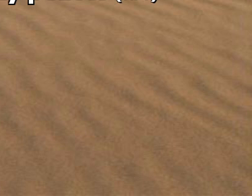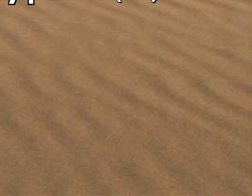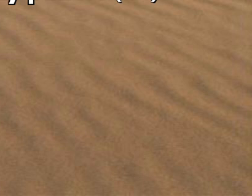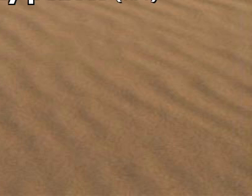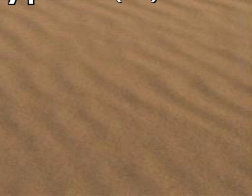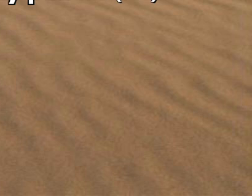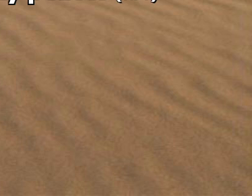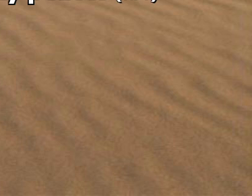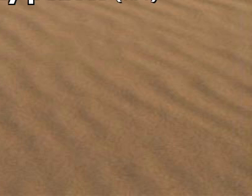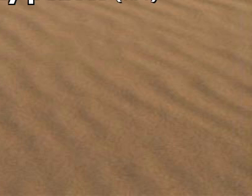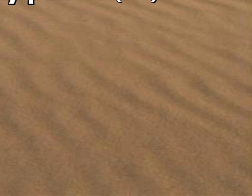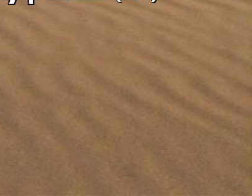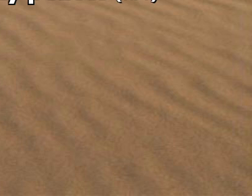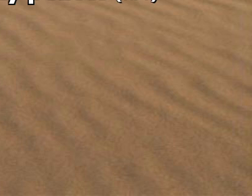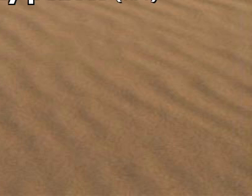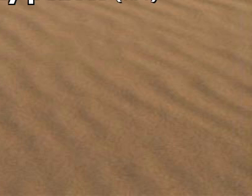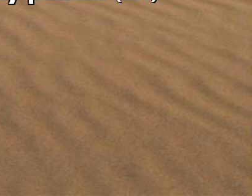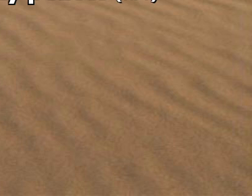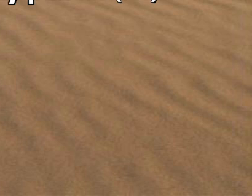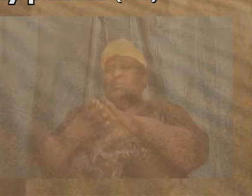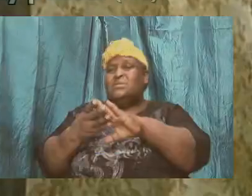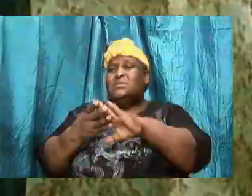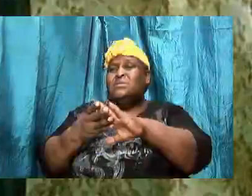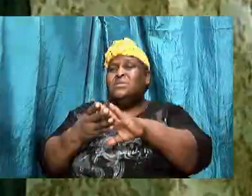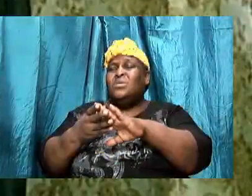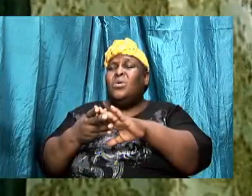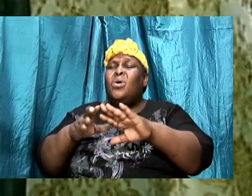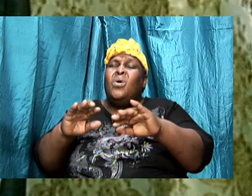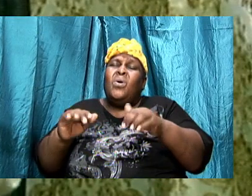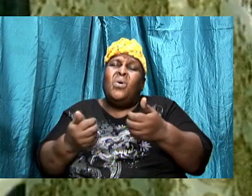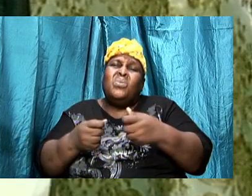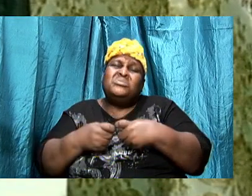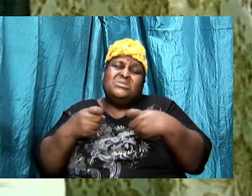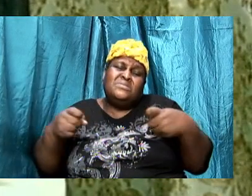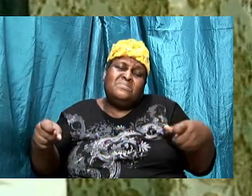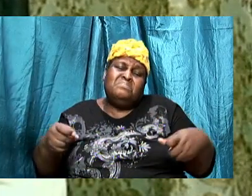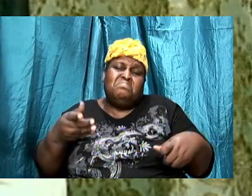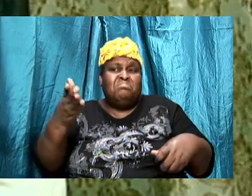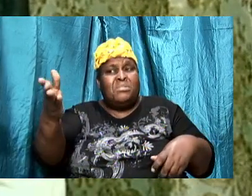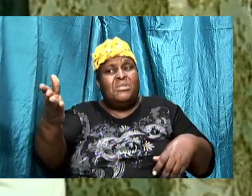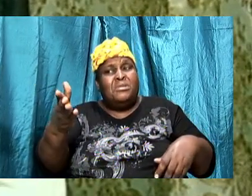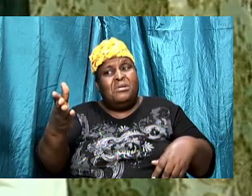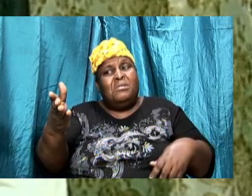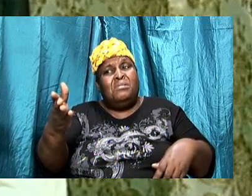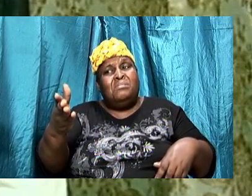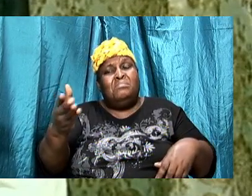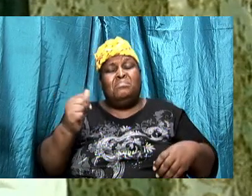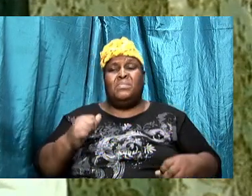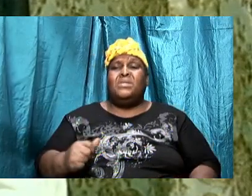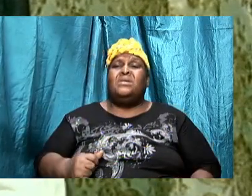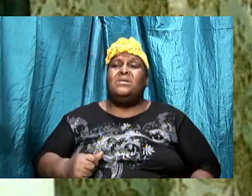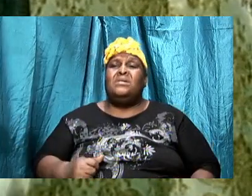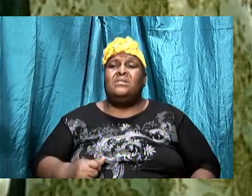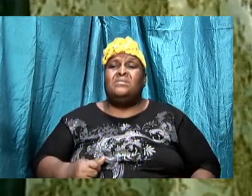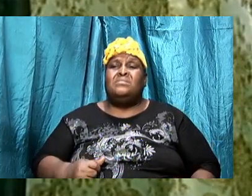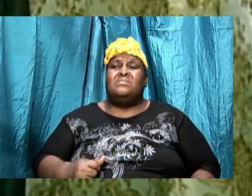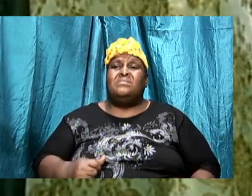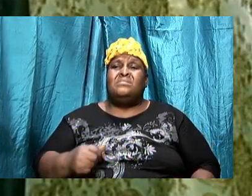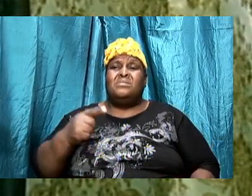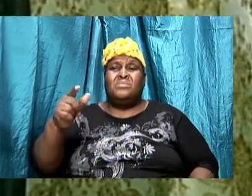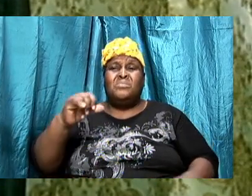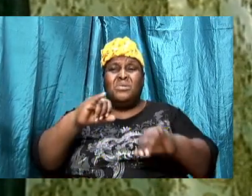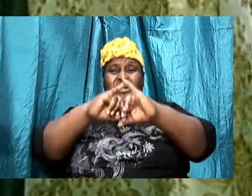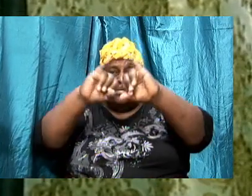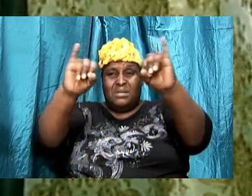And now how immoral they were, how they were basically